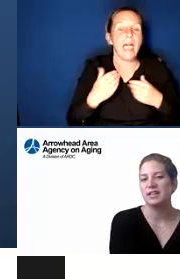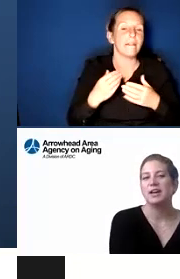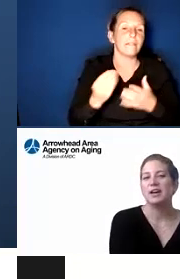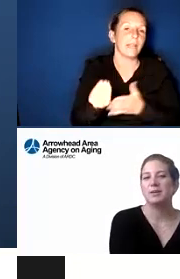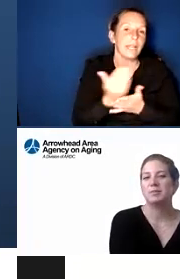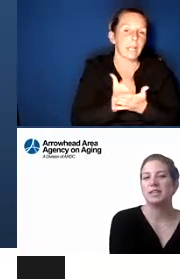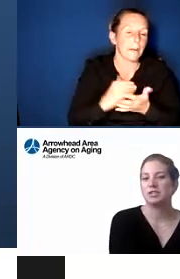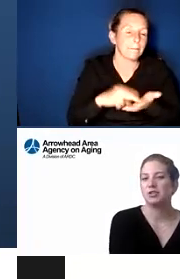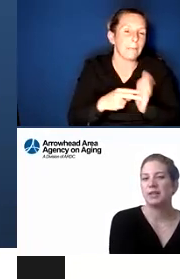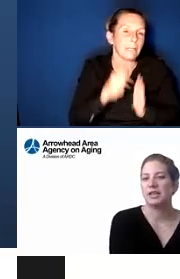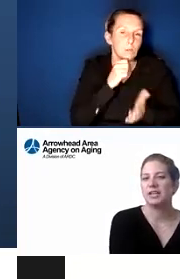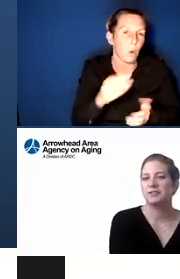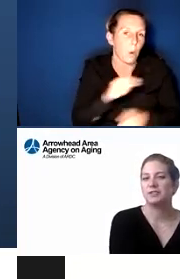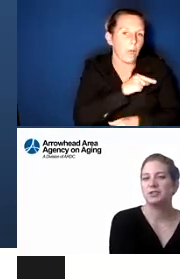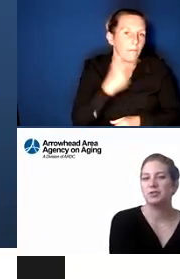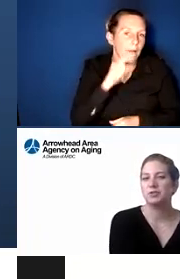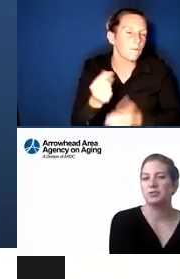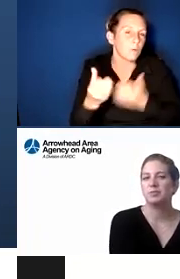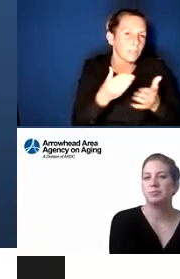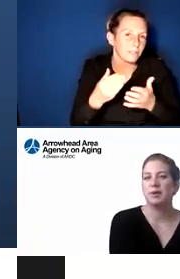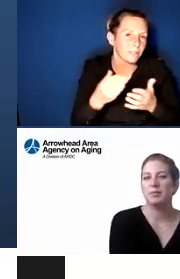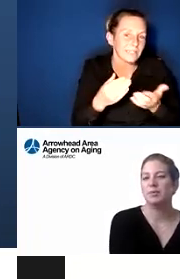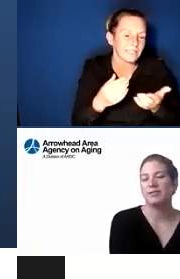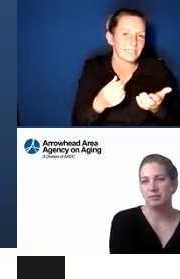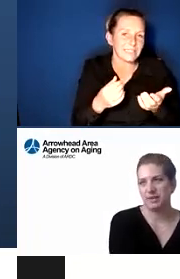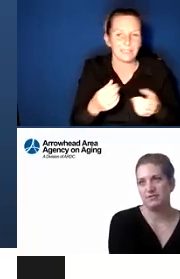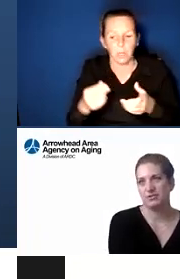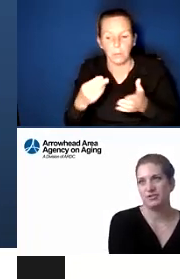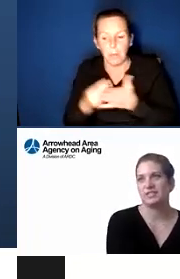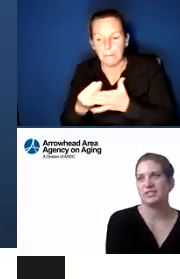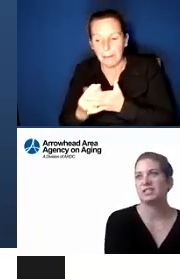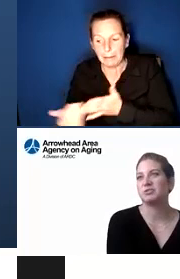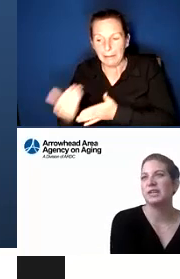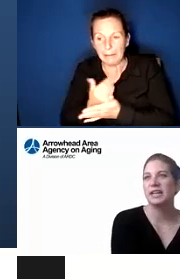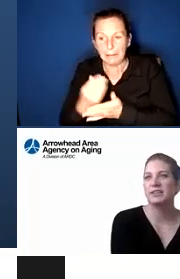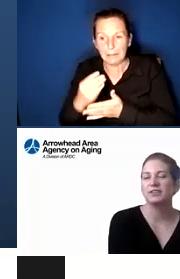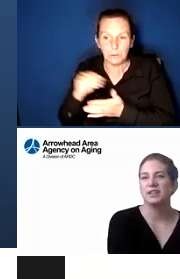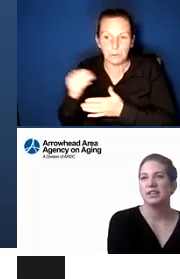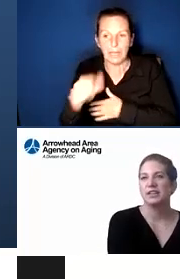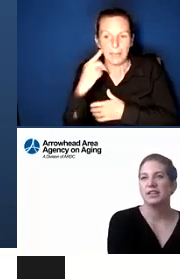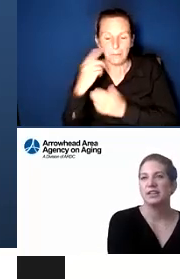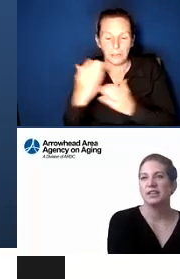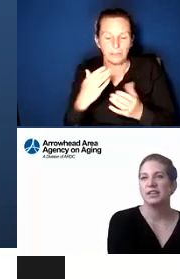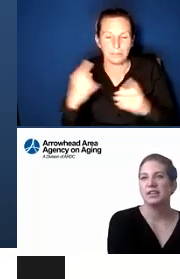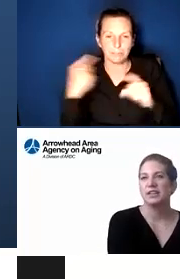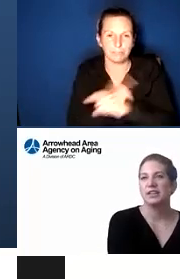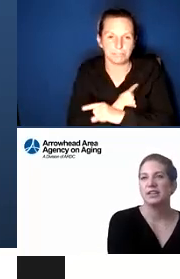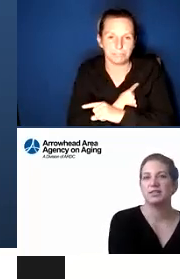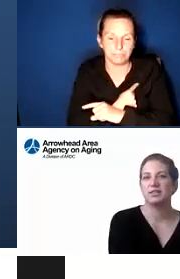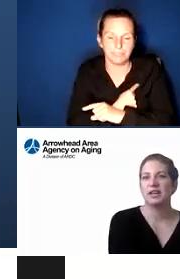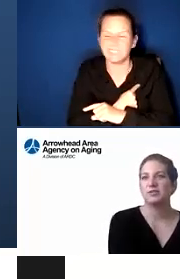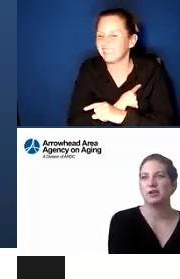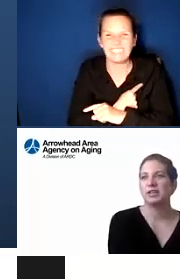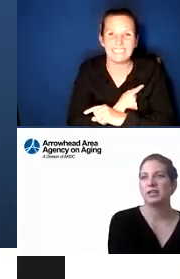services, but then don't make enough to private pay for services. So we kind of usually hit